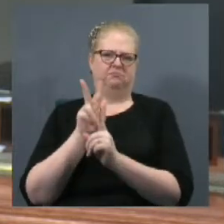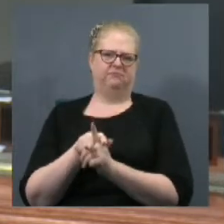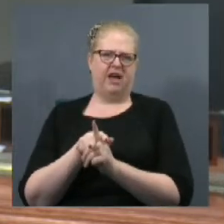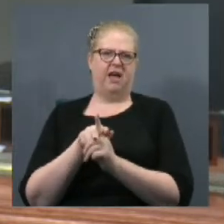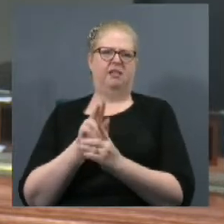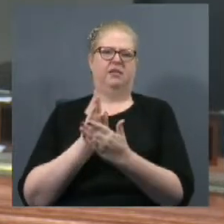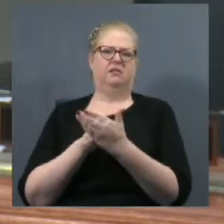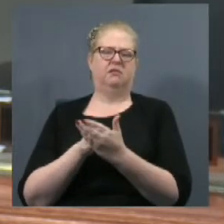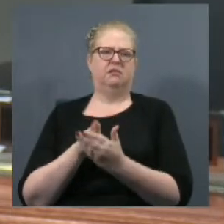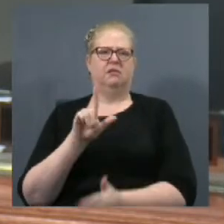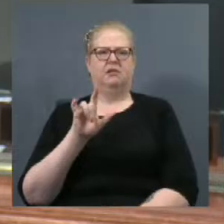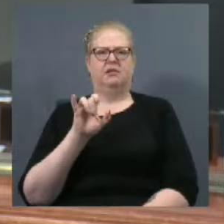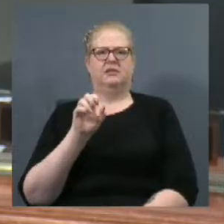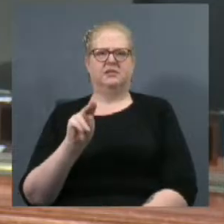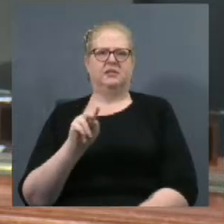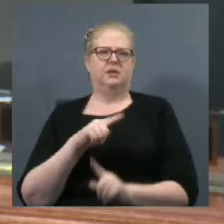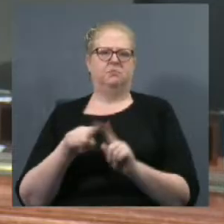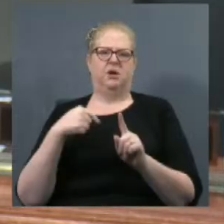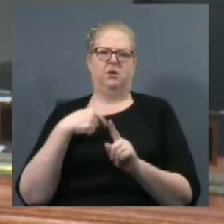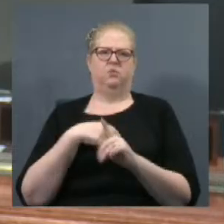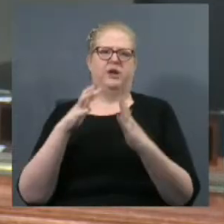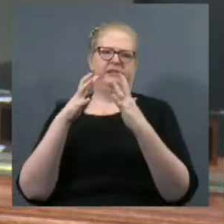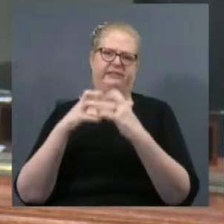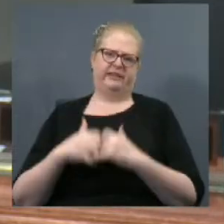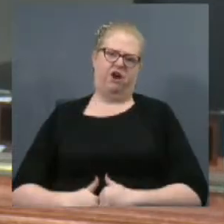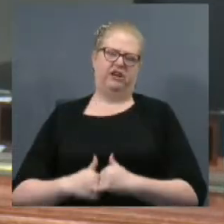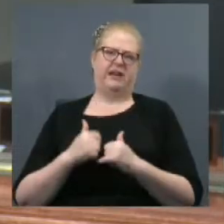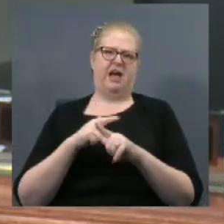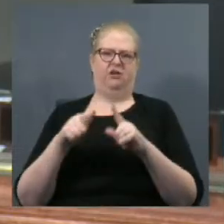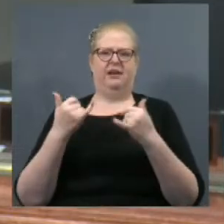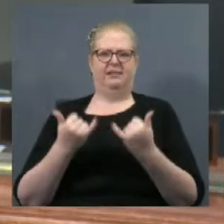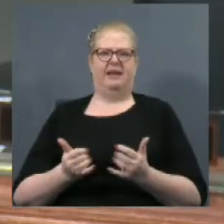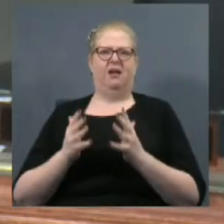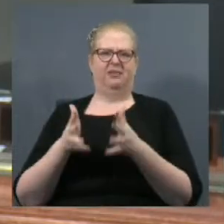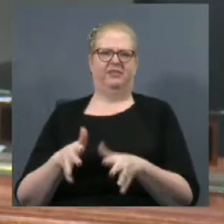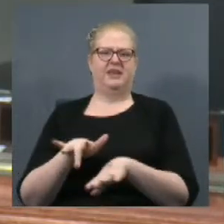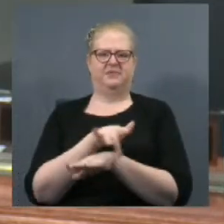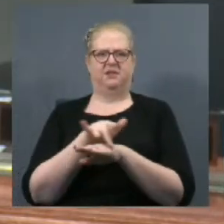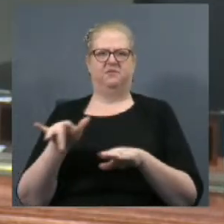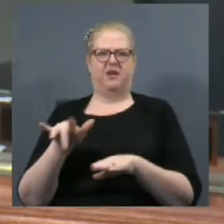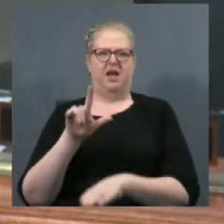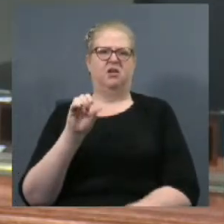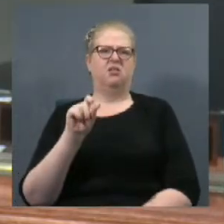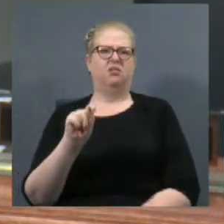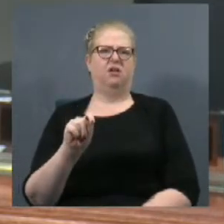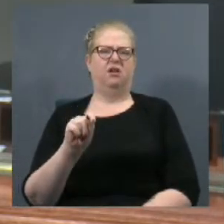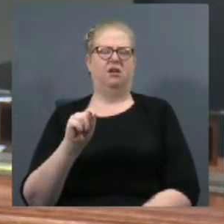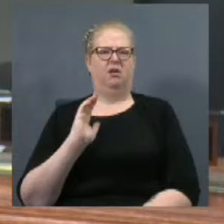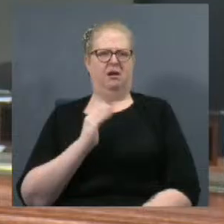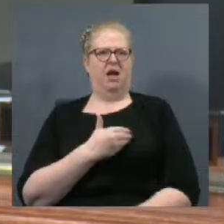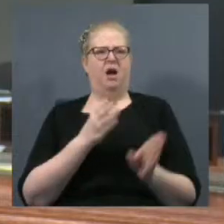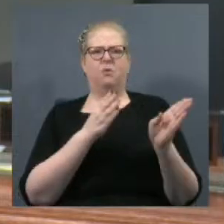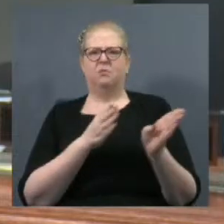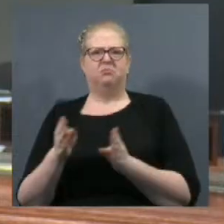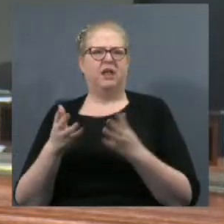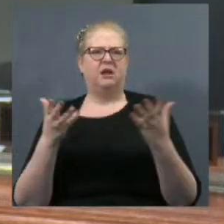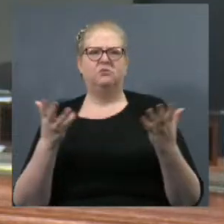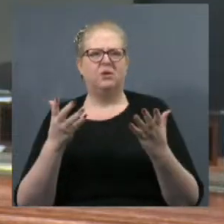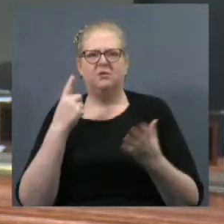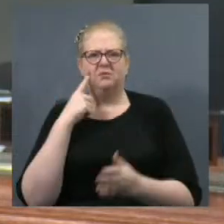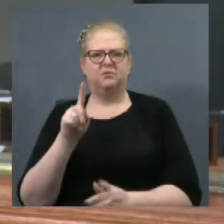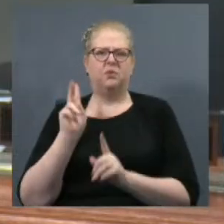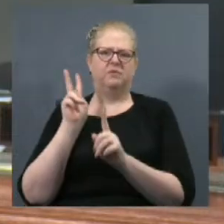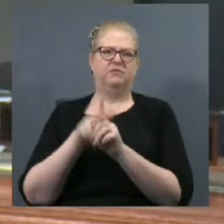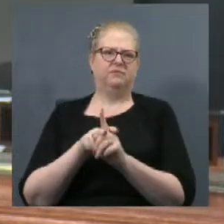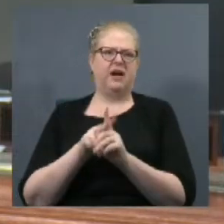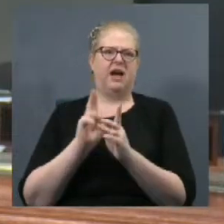down, and then it just says a vacant lot. I would like to know what our plans are on filing liens and getting some of